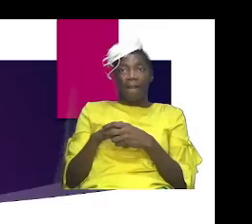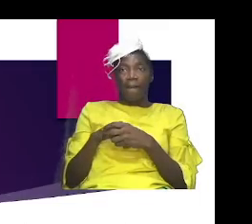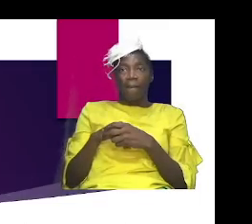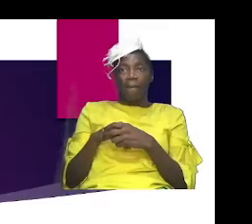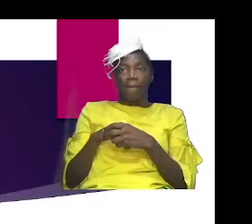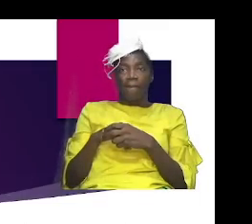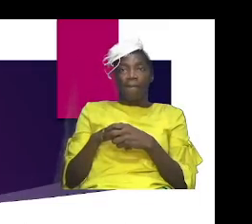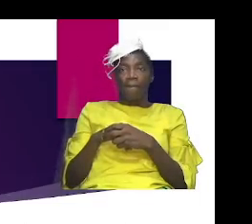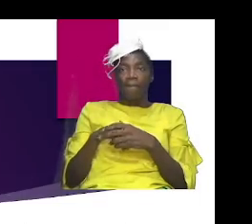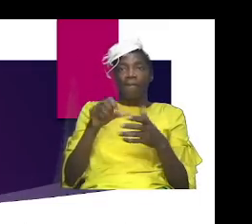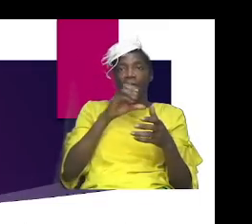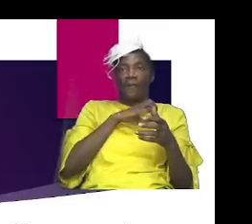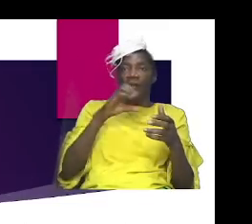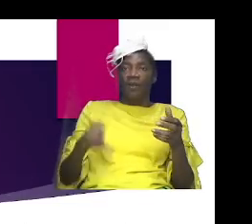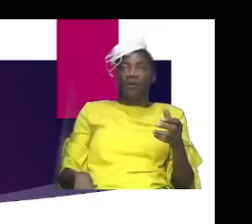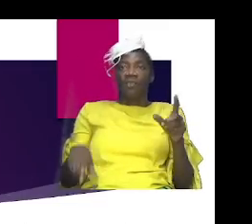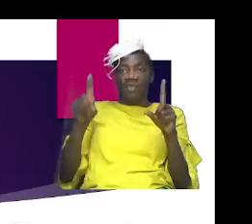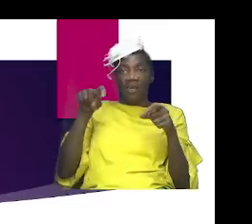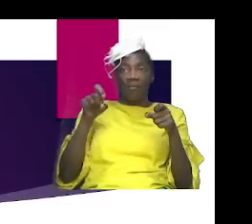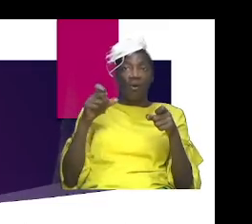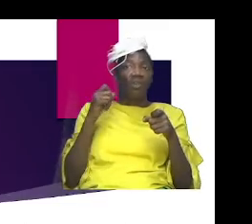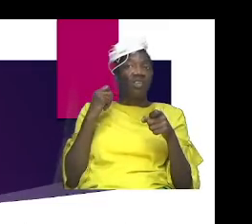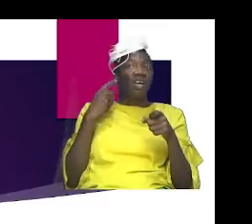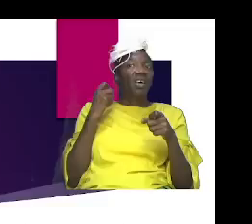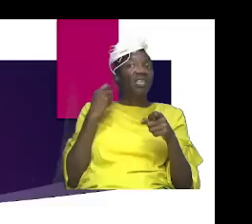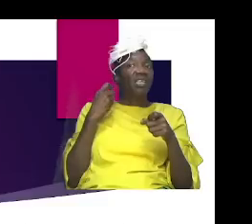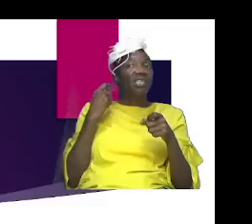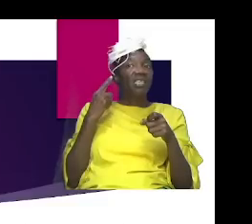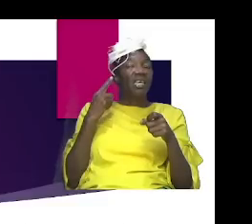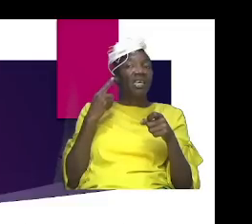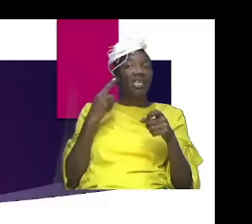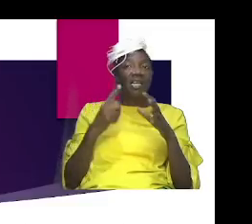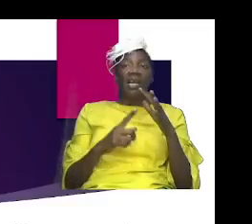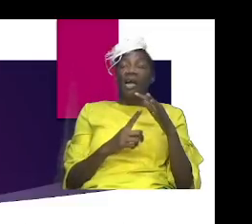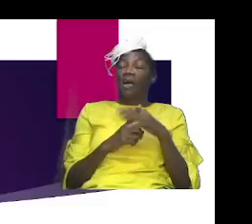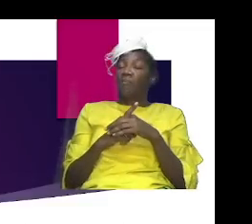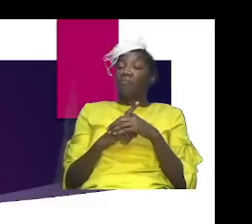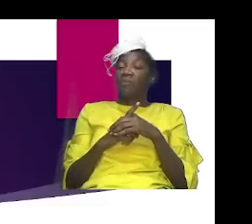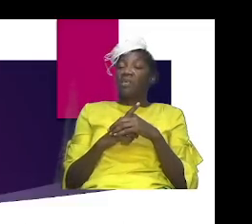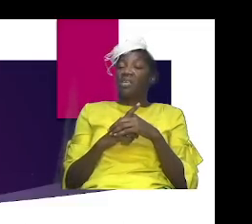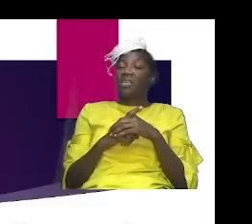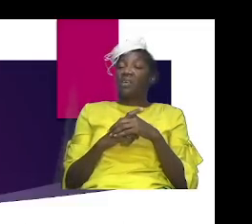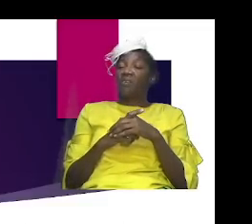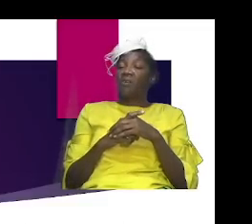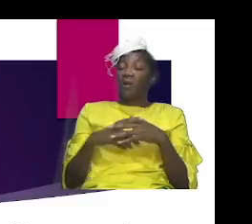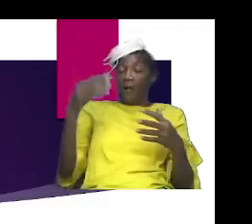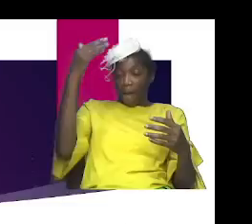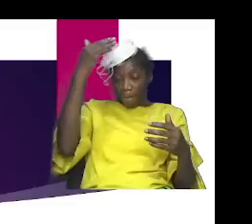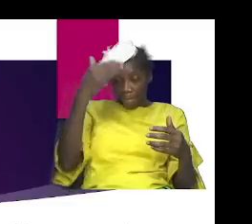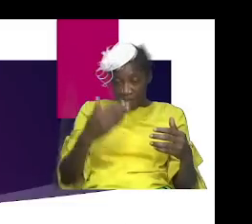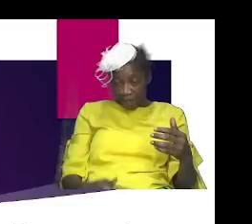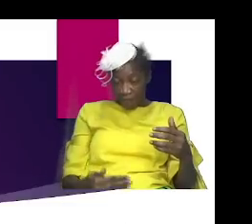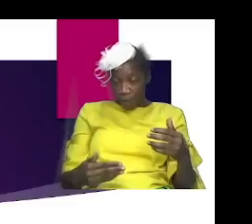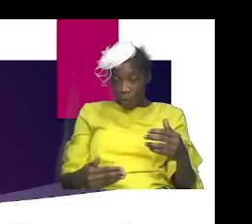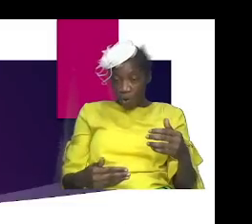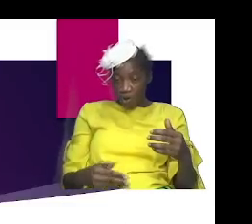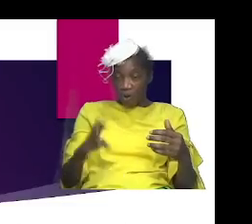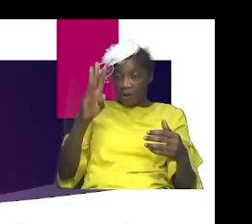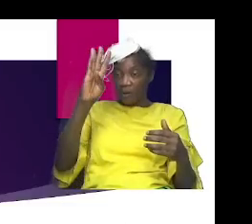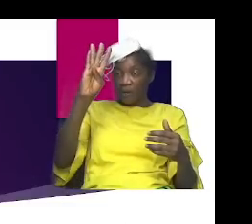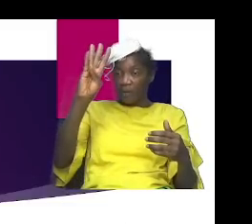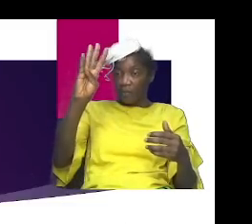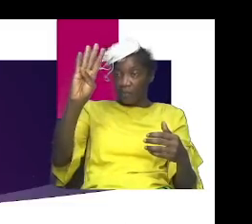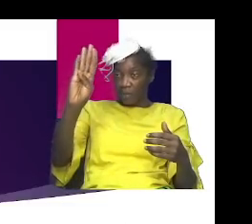Christian must understand that he will appear before the bema, the judgment seat of Christ,